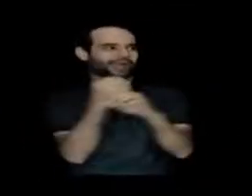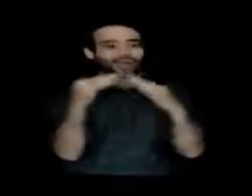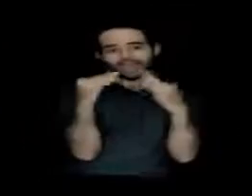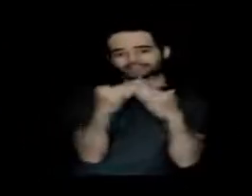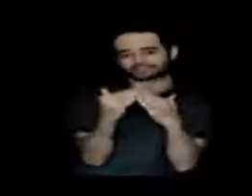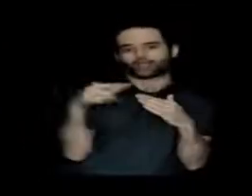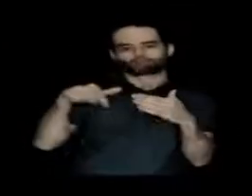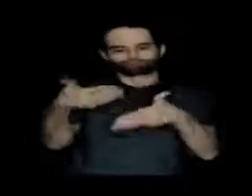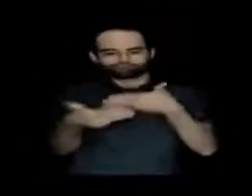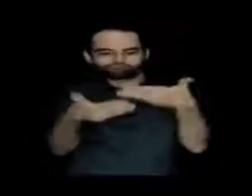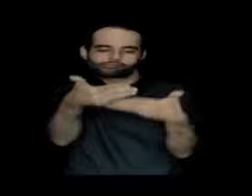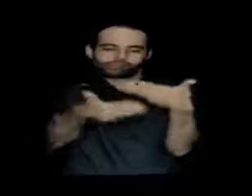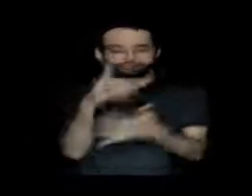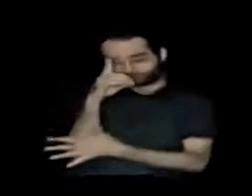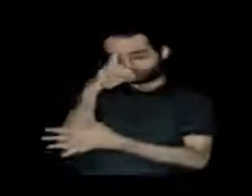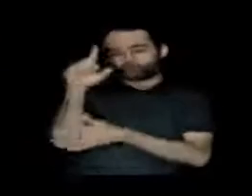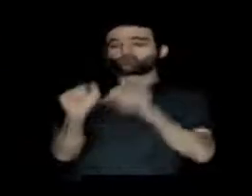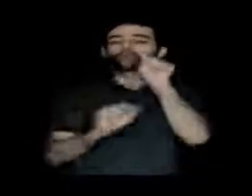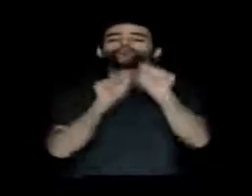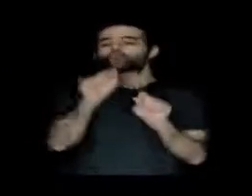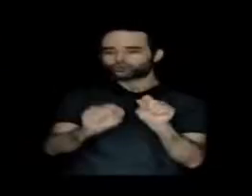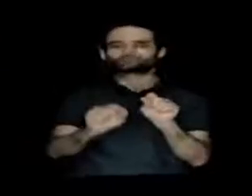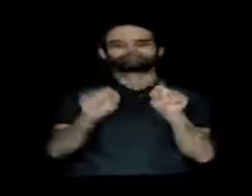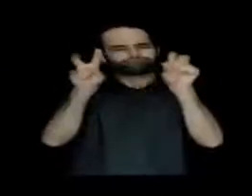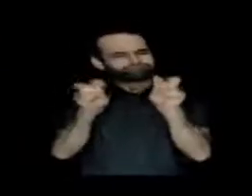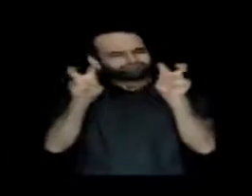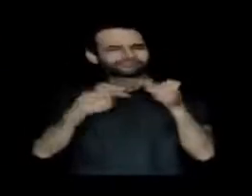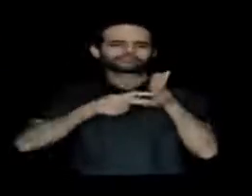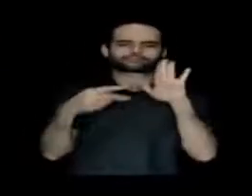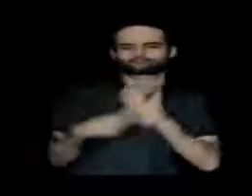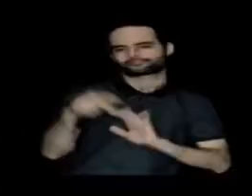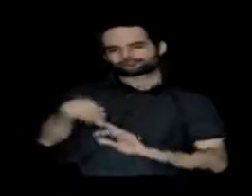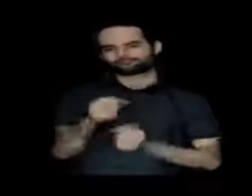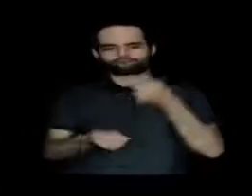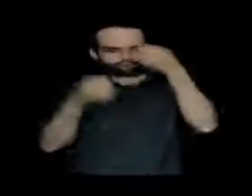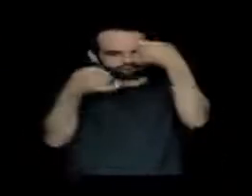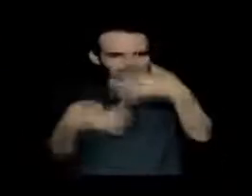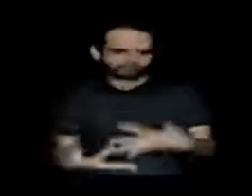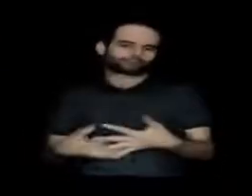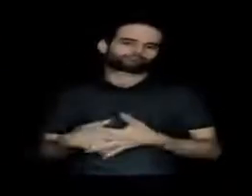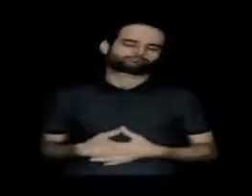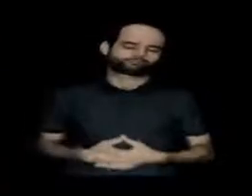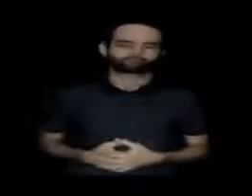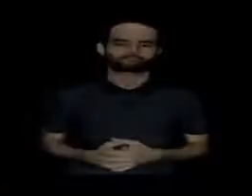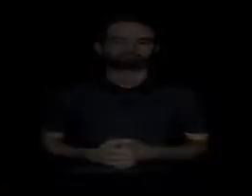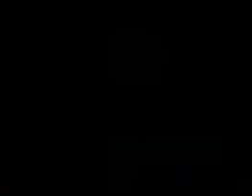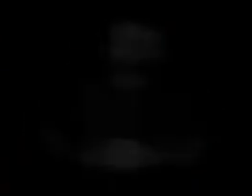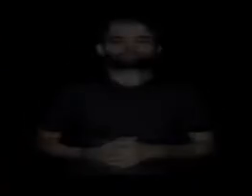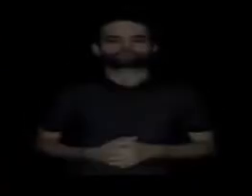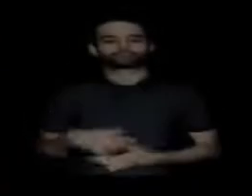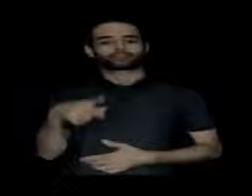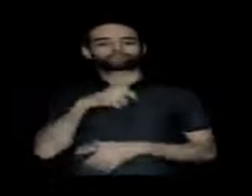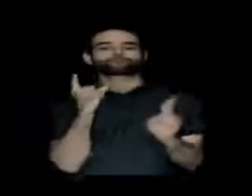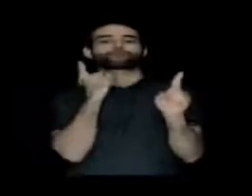school." And we were inserting the signs in Janinne's life, in her daily life. For